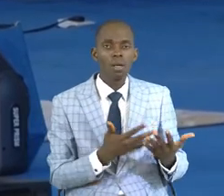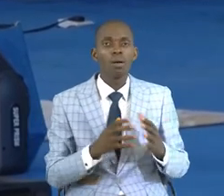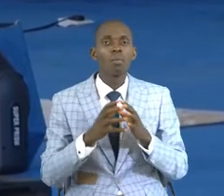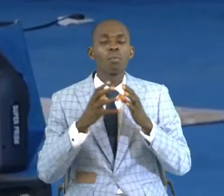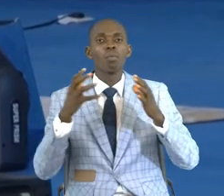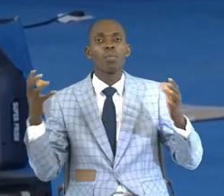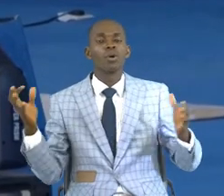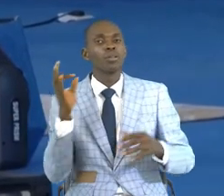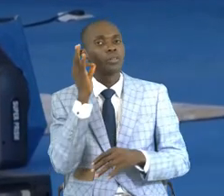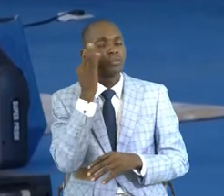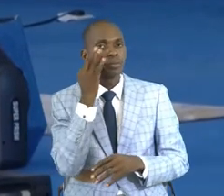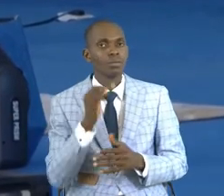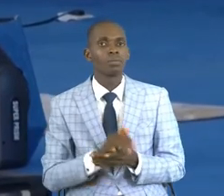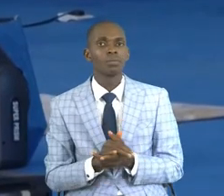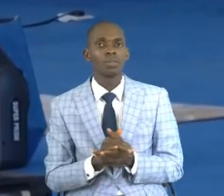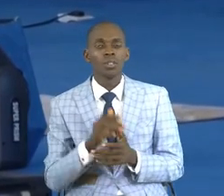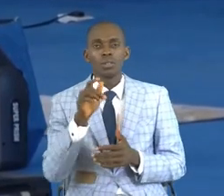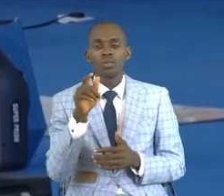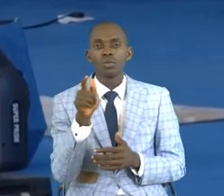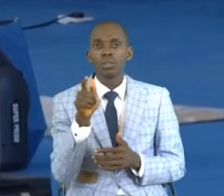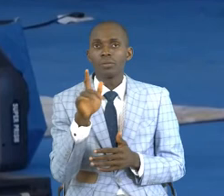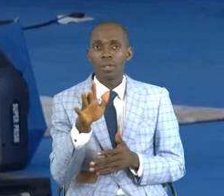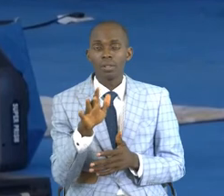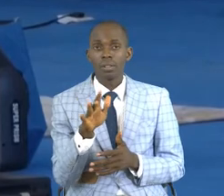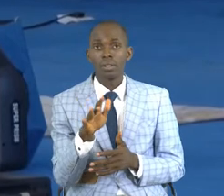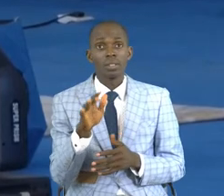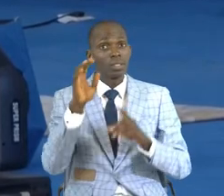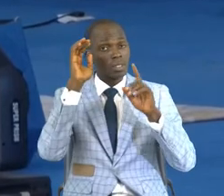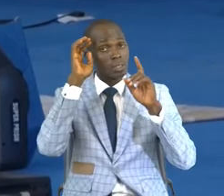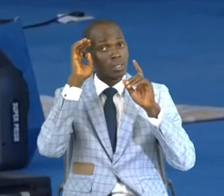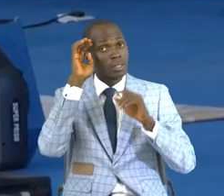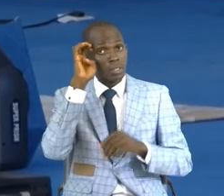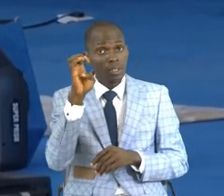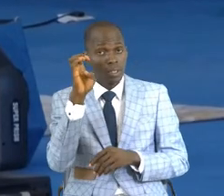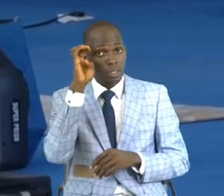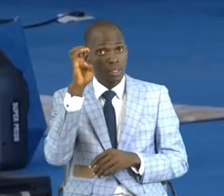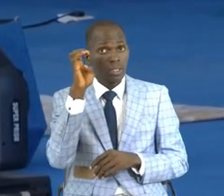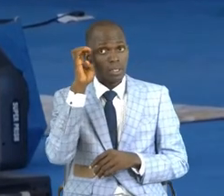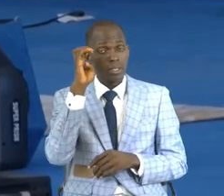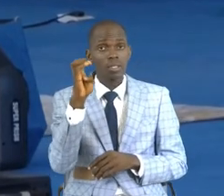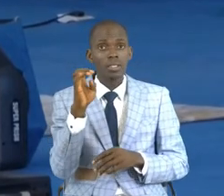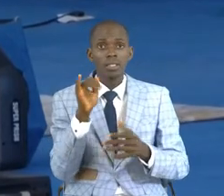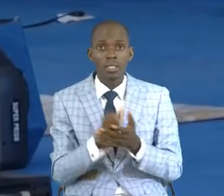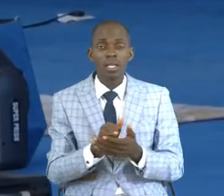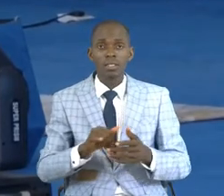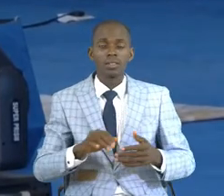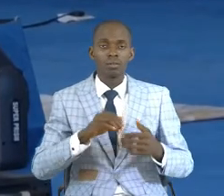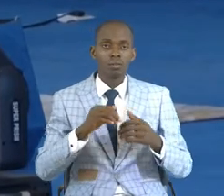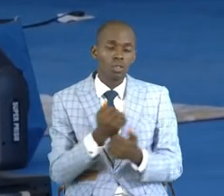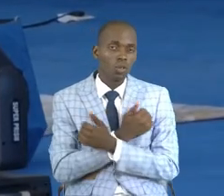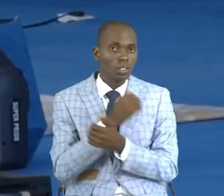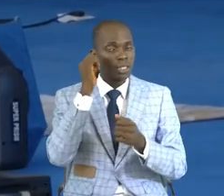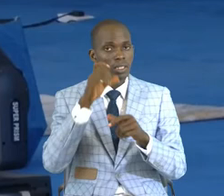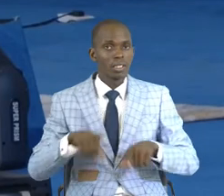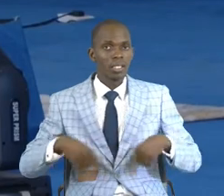Verse 25, it says, he that loveth his life shall lose it. He